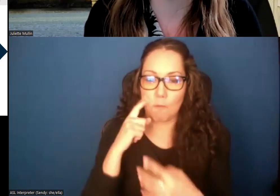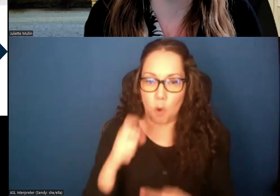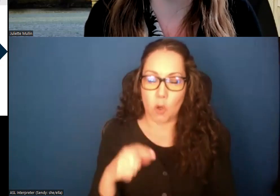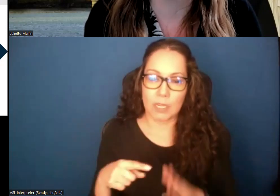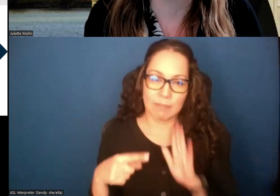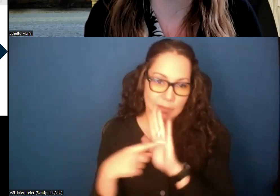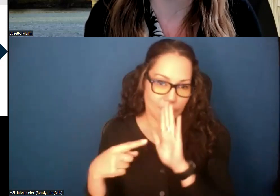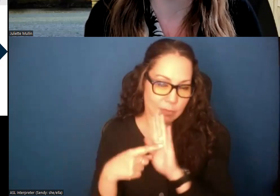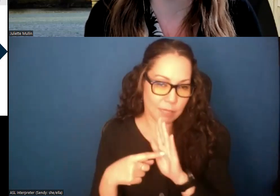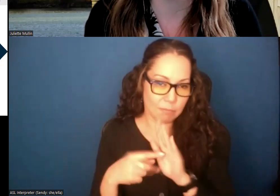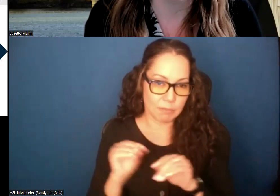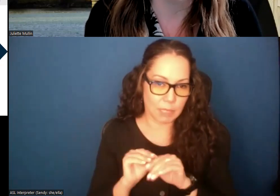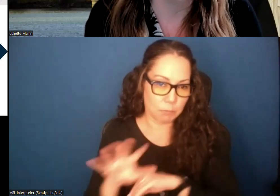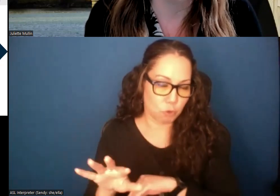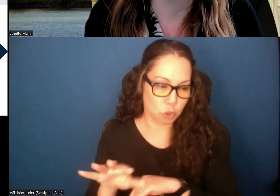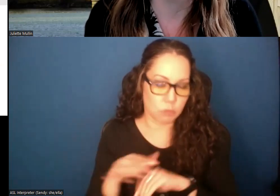Next slide.